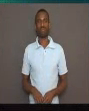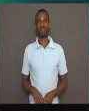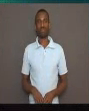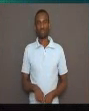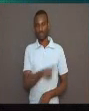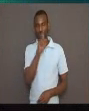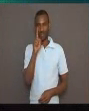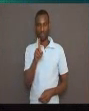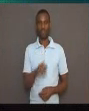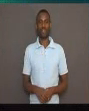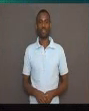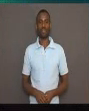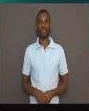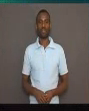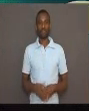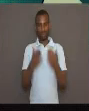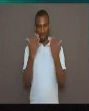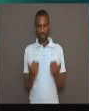Students, let's get ready.